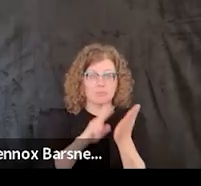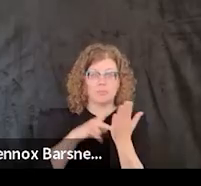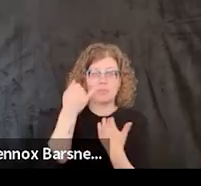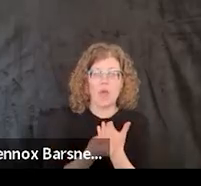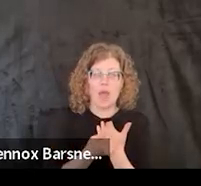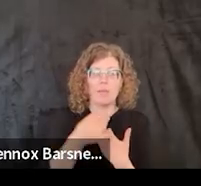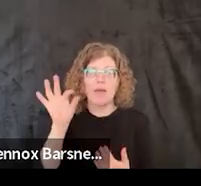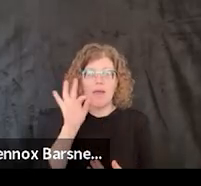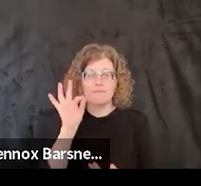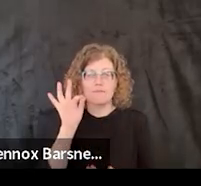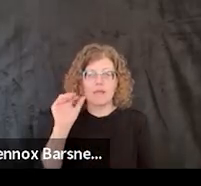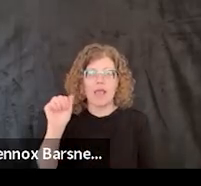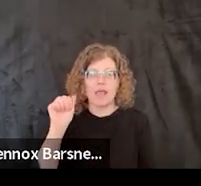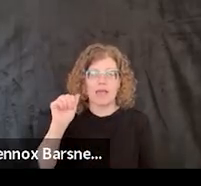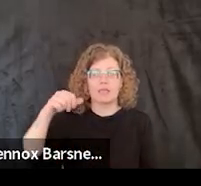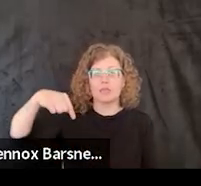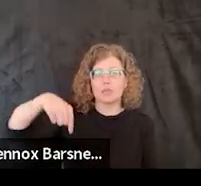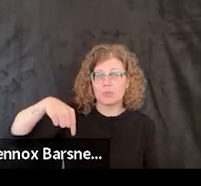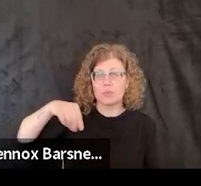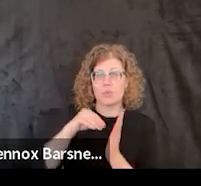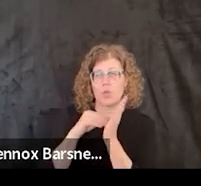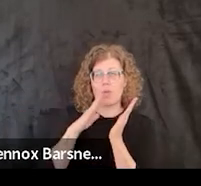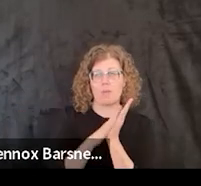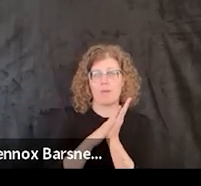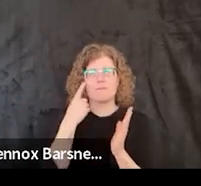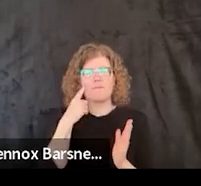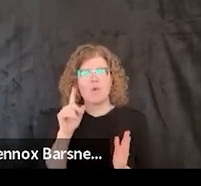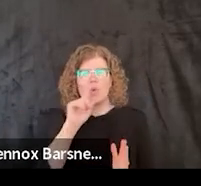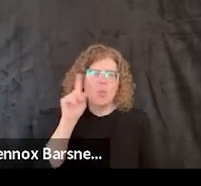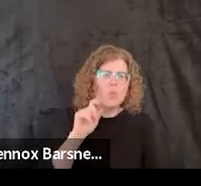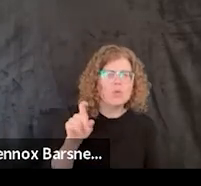Please read those documents in full before you consider applying.